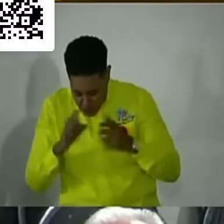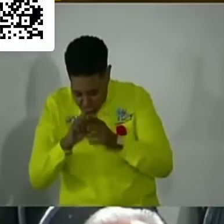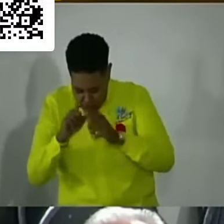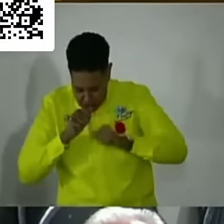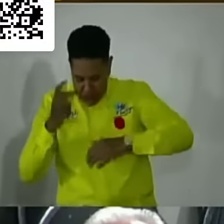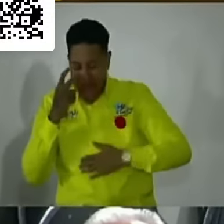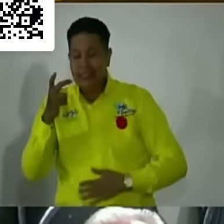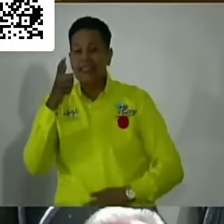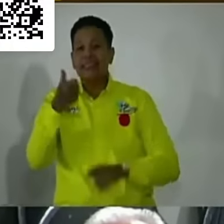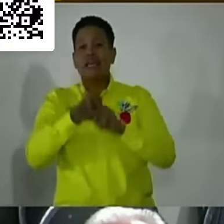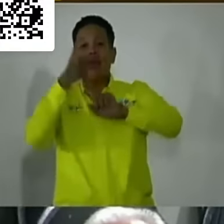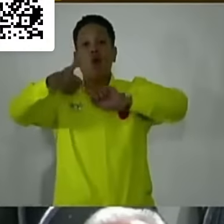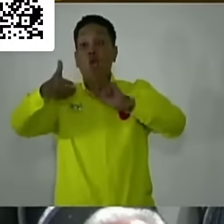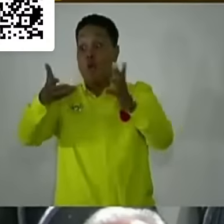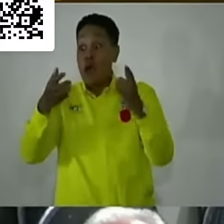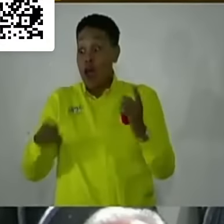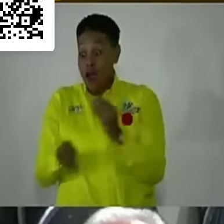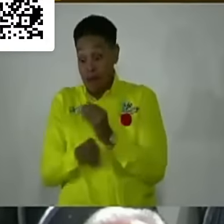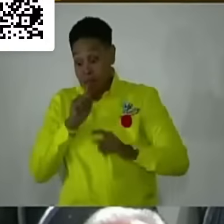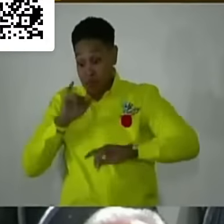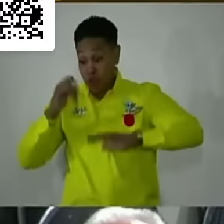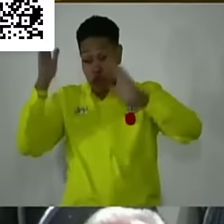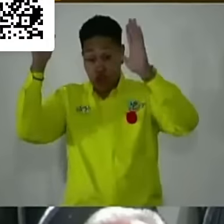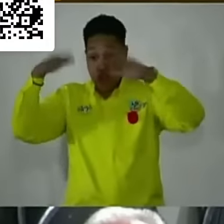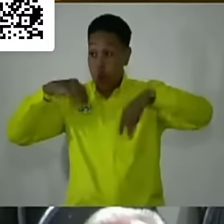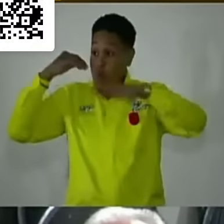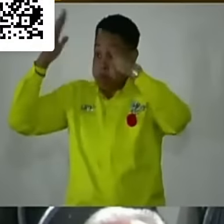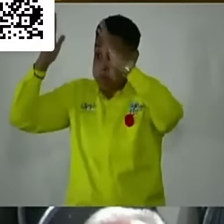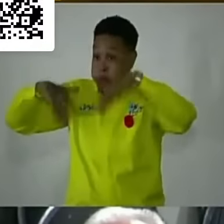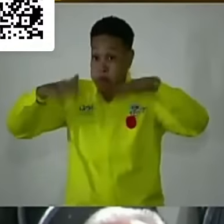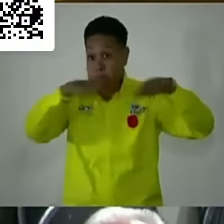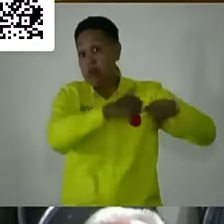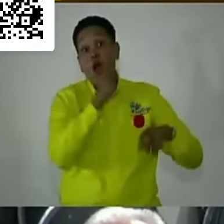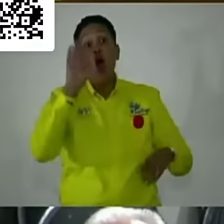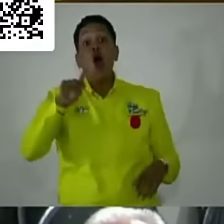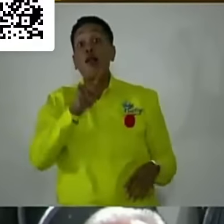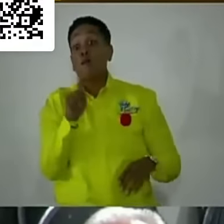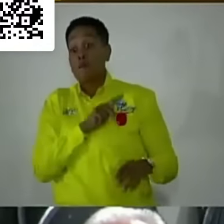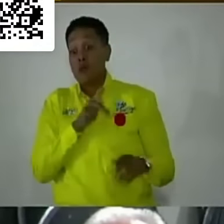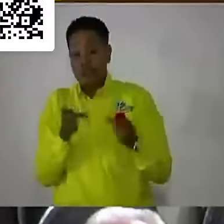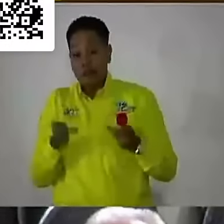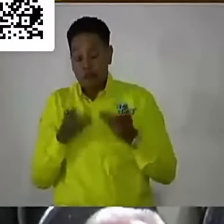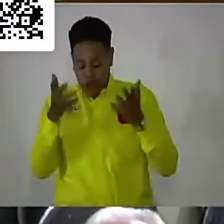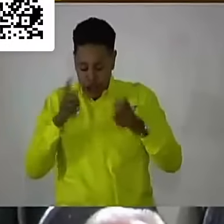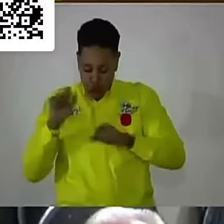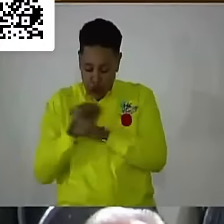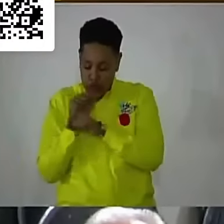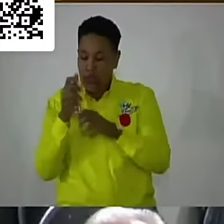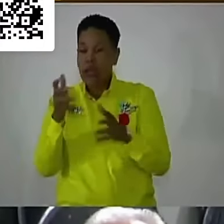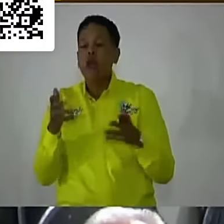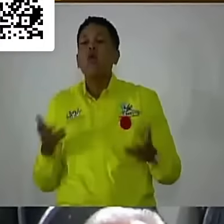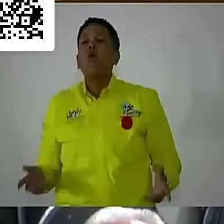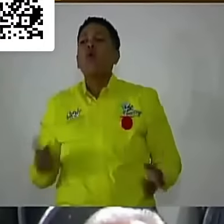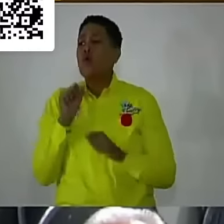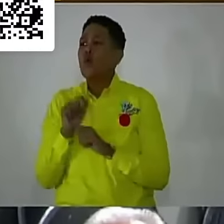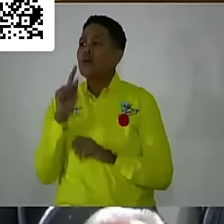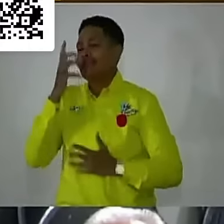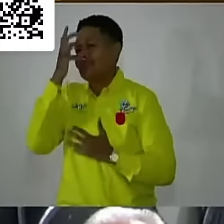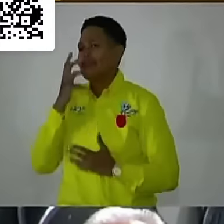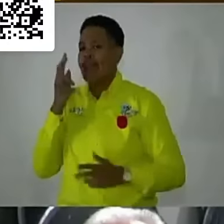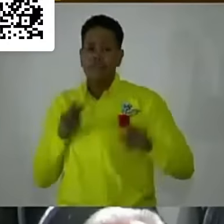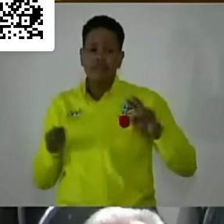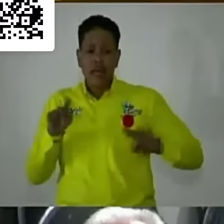their homes, you know, just collapse around them and all their personal possession. It really is a sad sight.